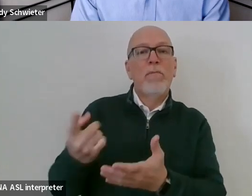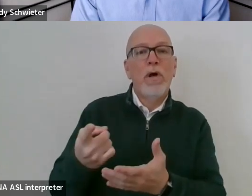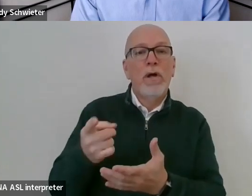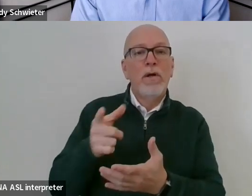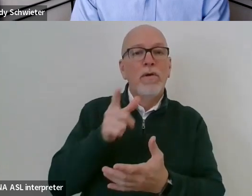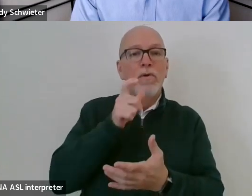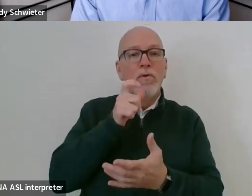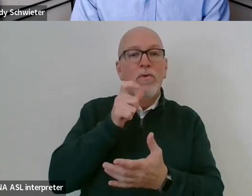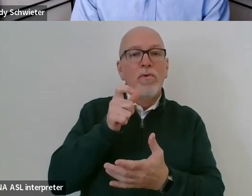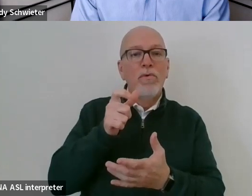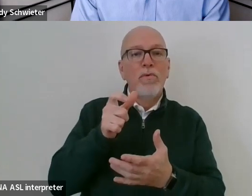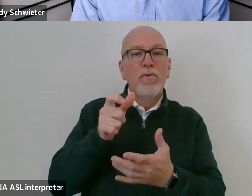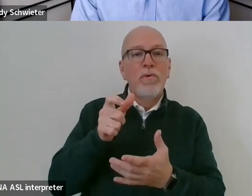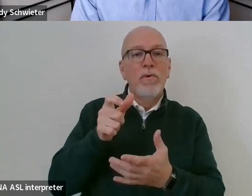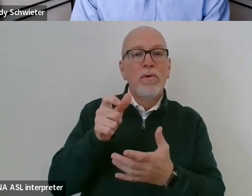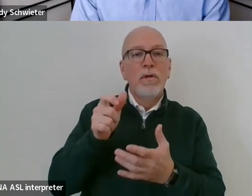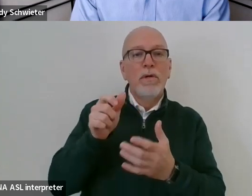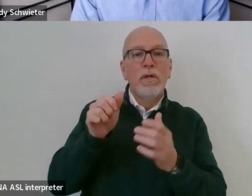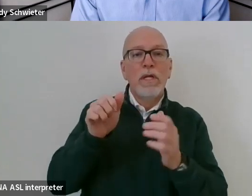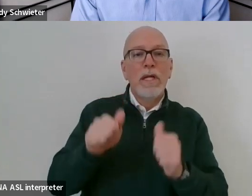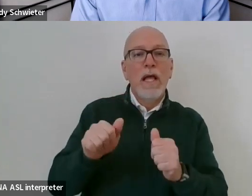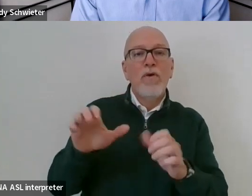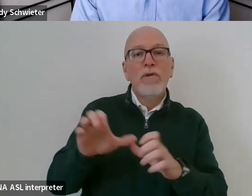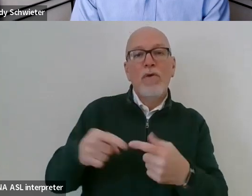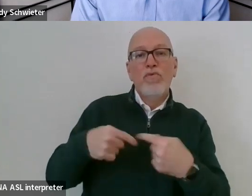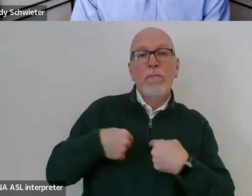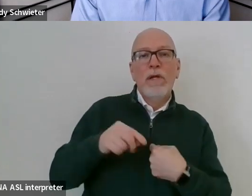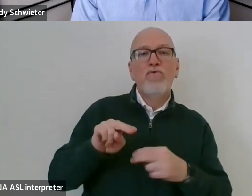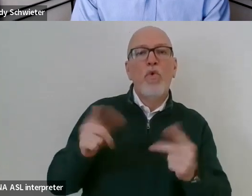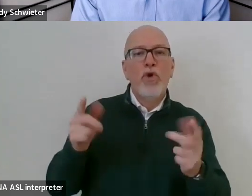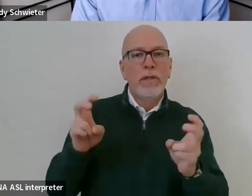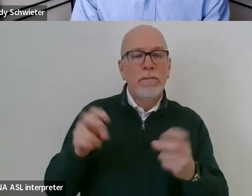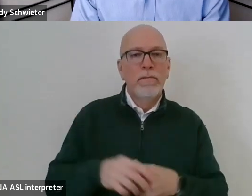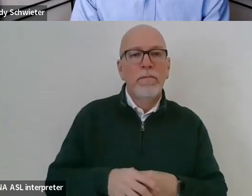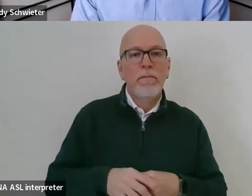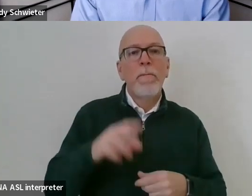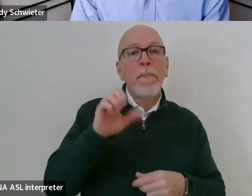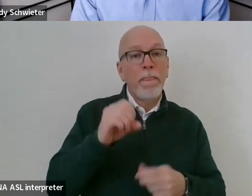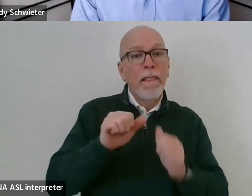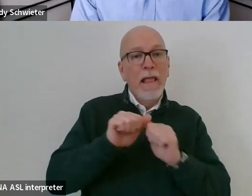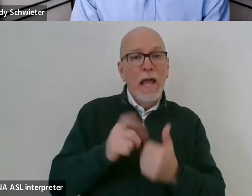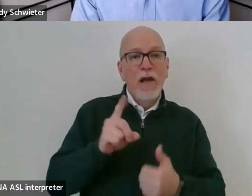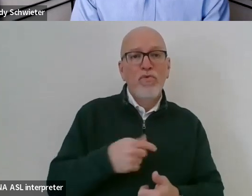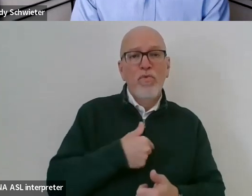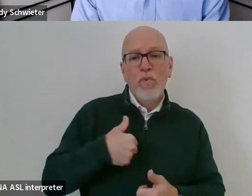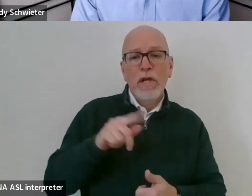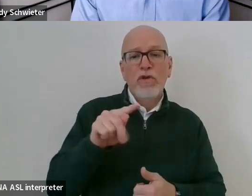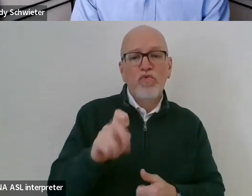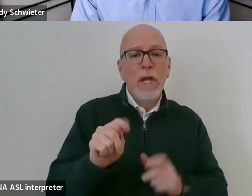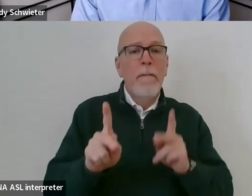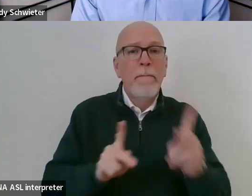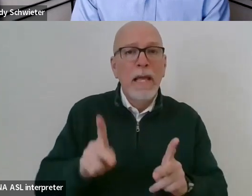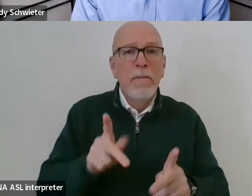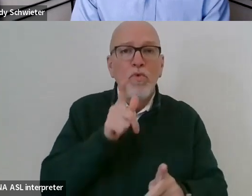her absolutely no good. Okay, so how do we treat people